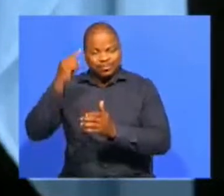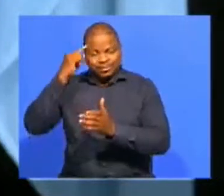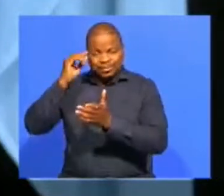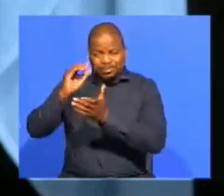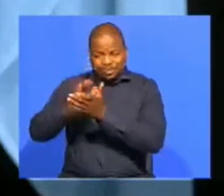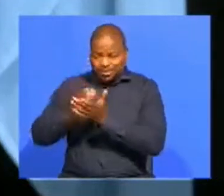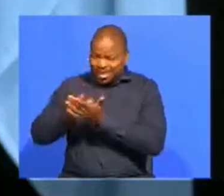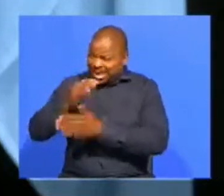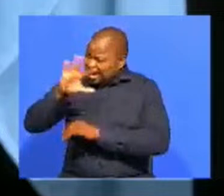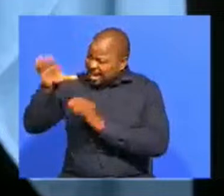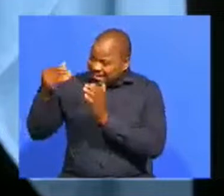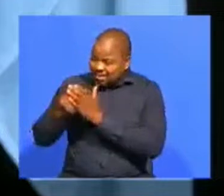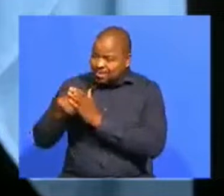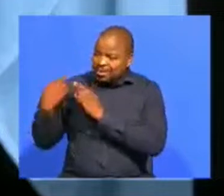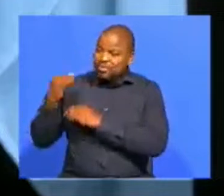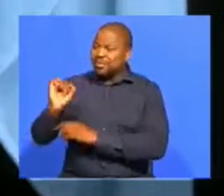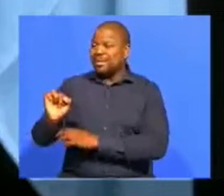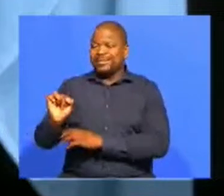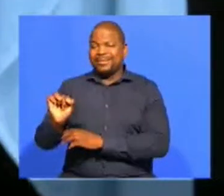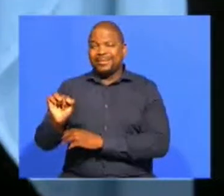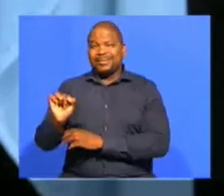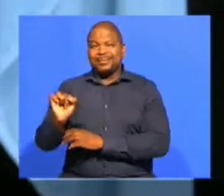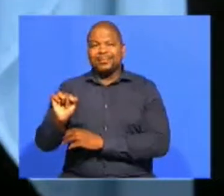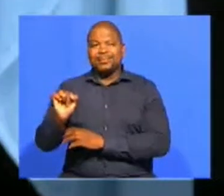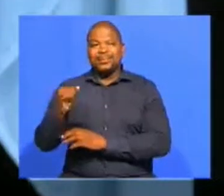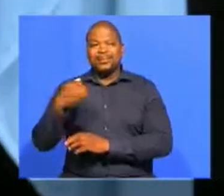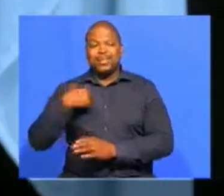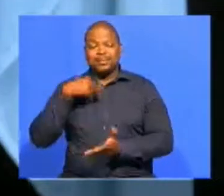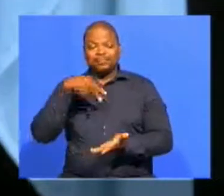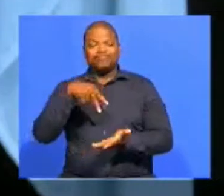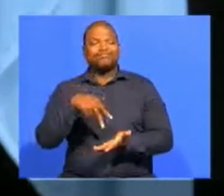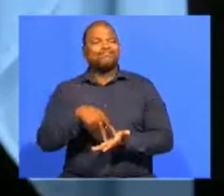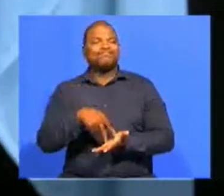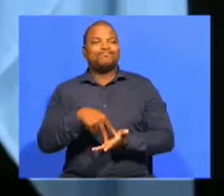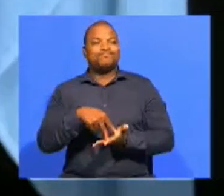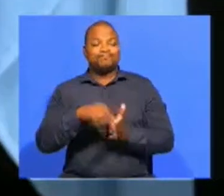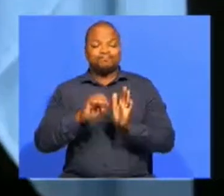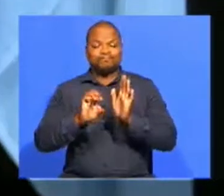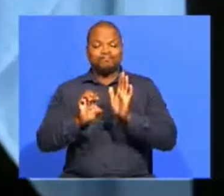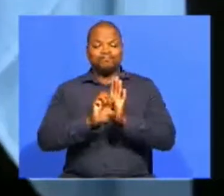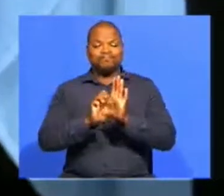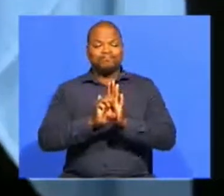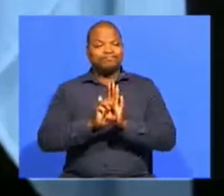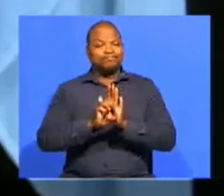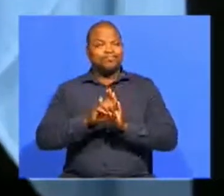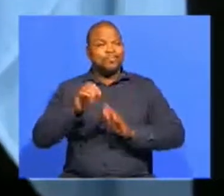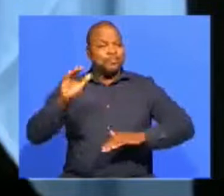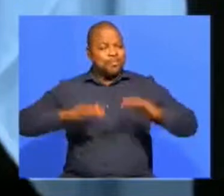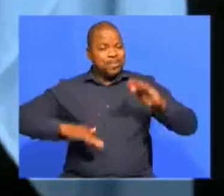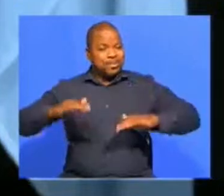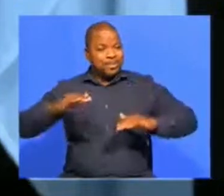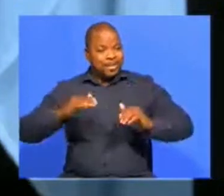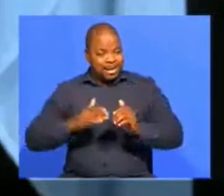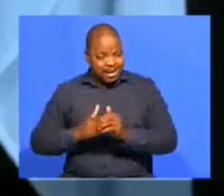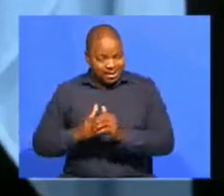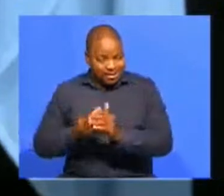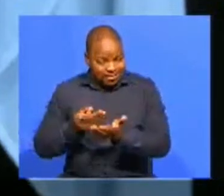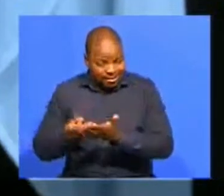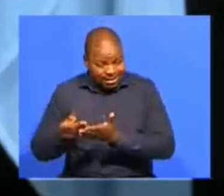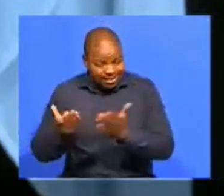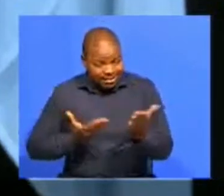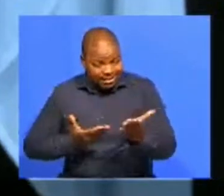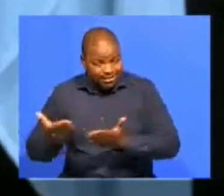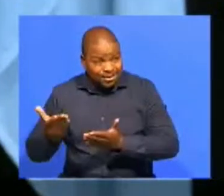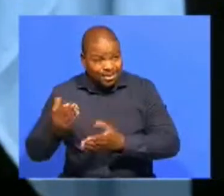in financial services matter. I stand here to say, for example, that the Bahamas was a leading financial services